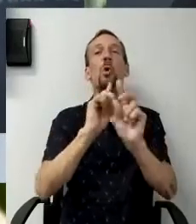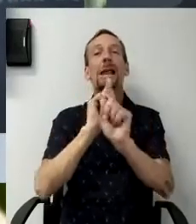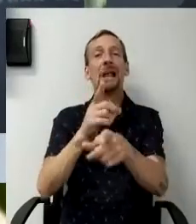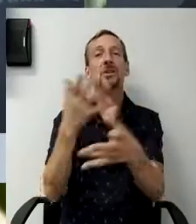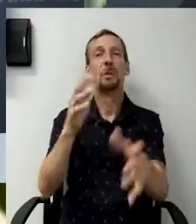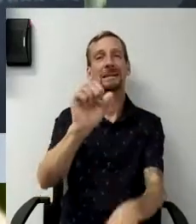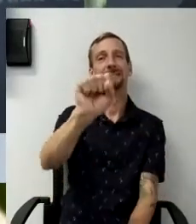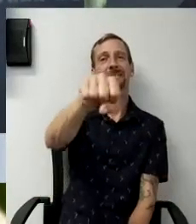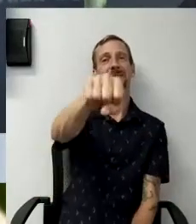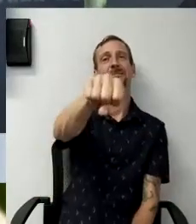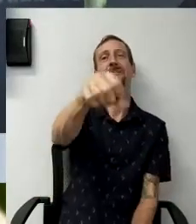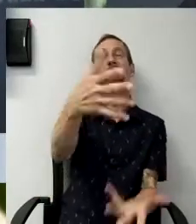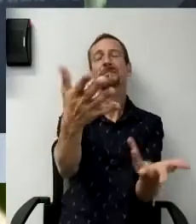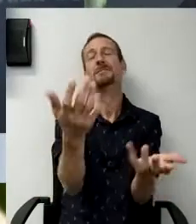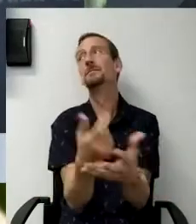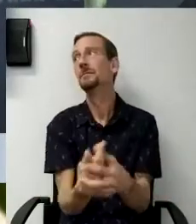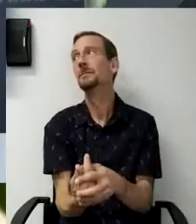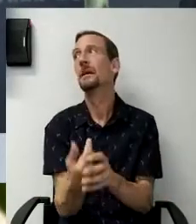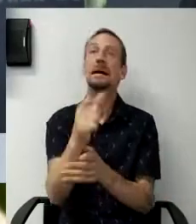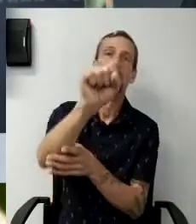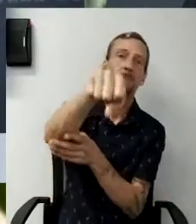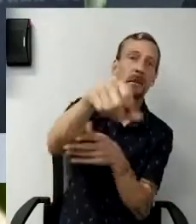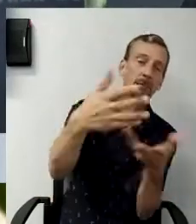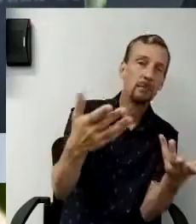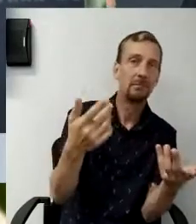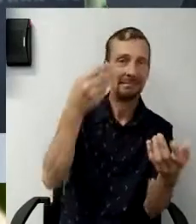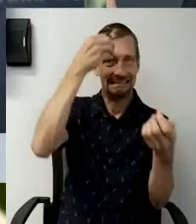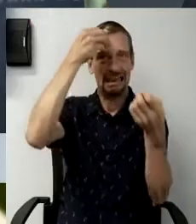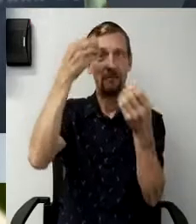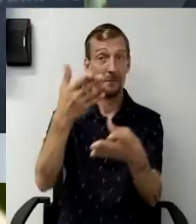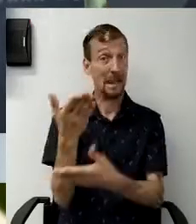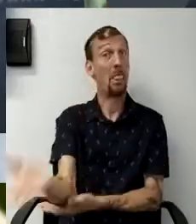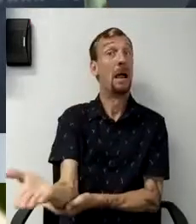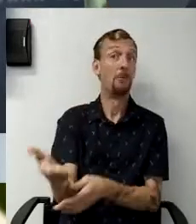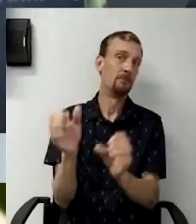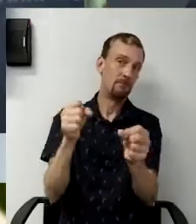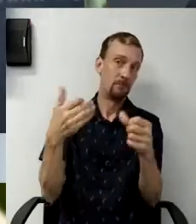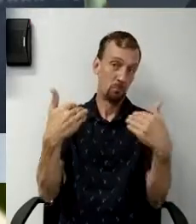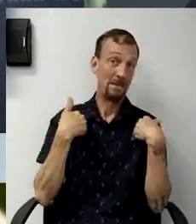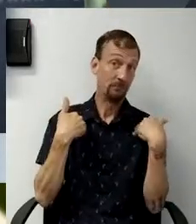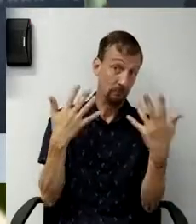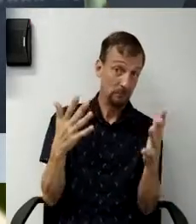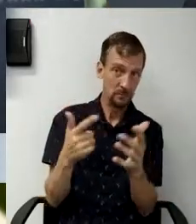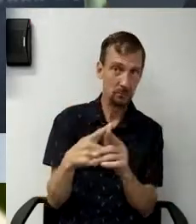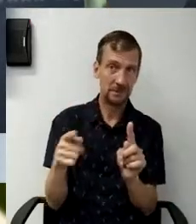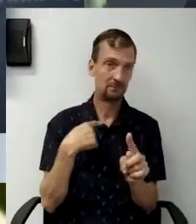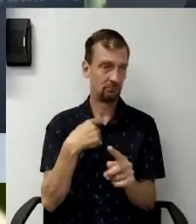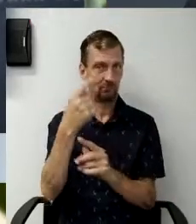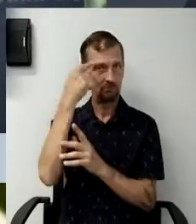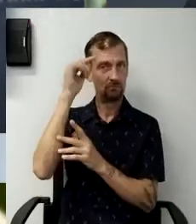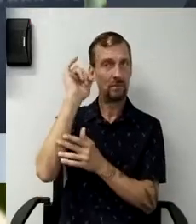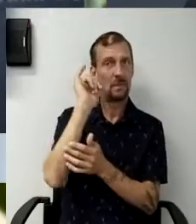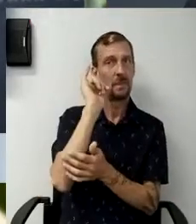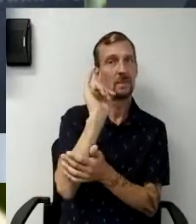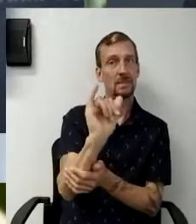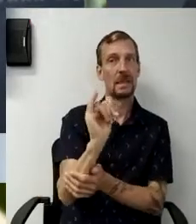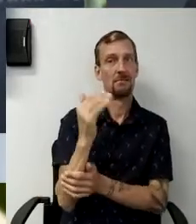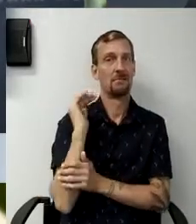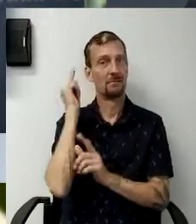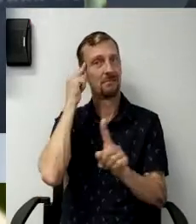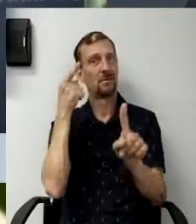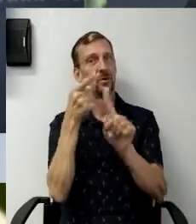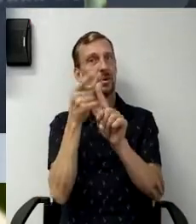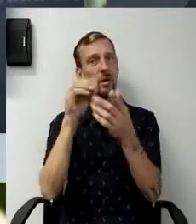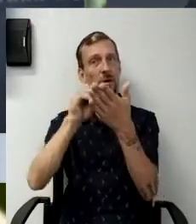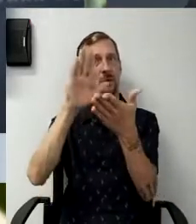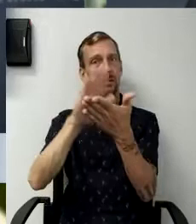yes. Okay. Because I mean the information's there, and I believe that is our intention to put it